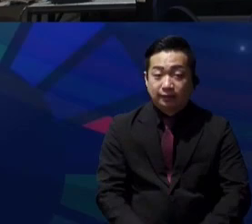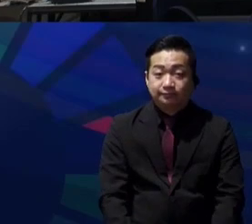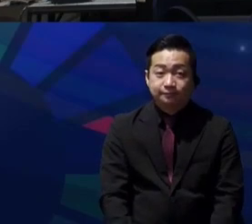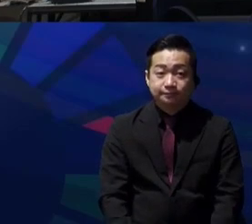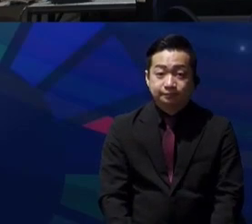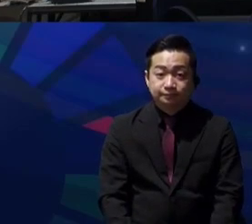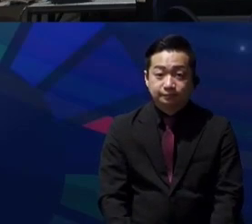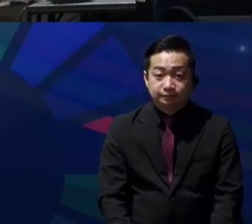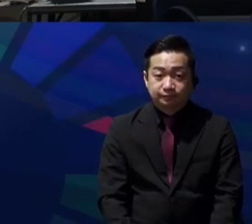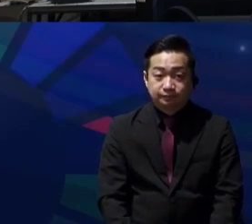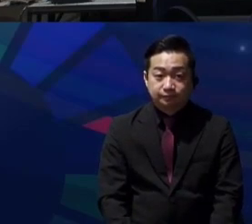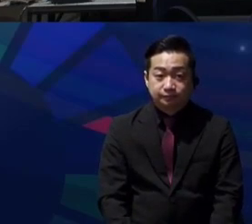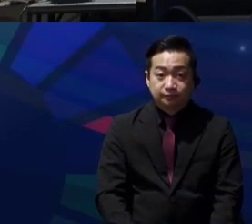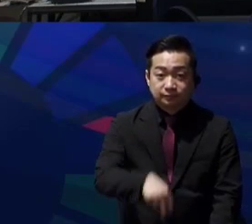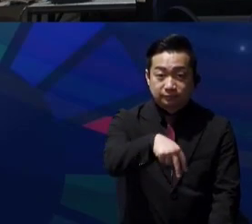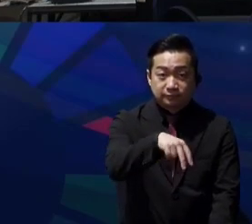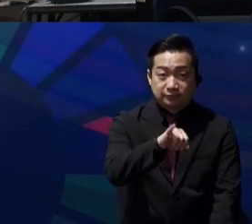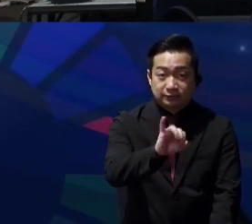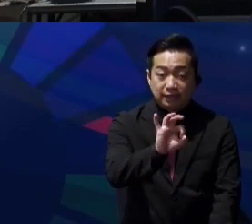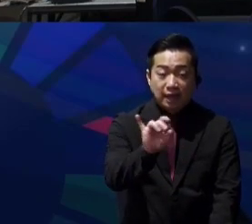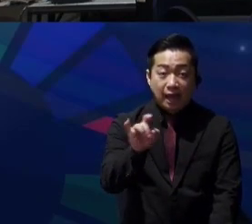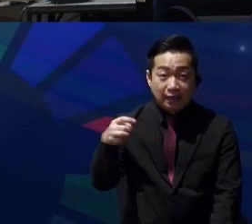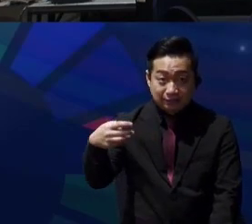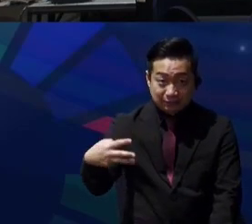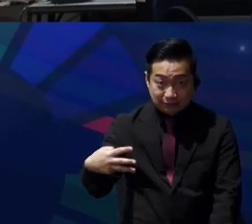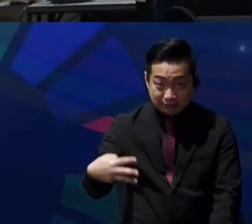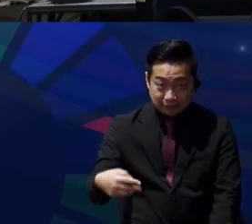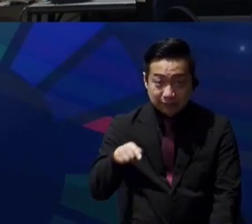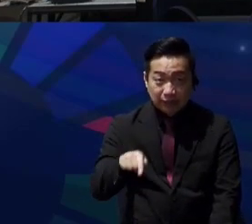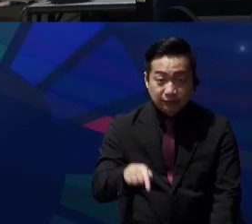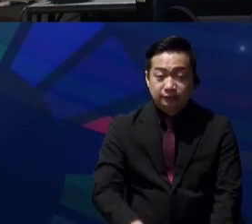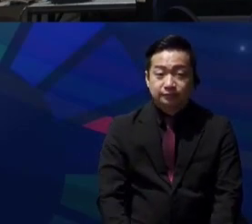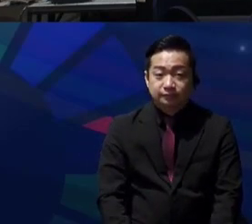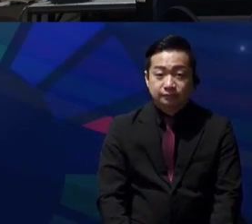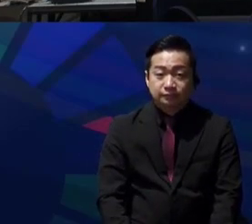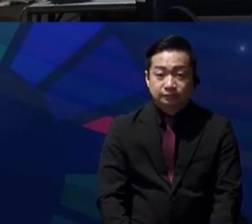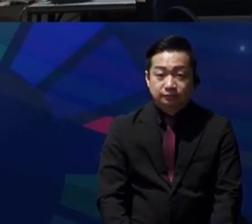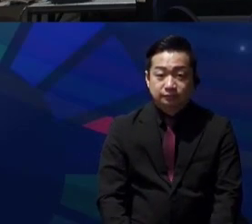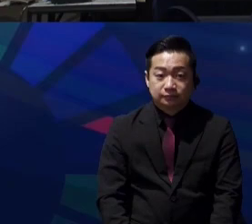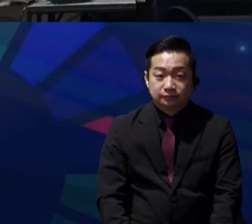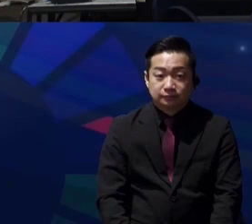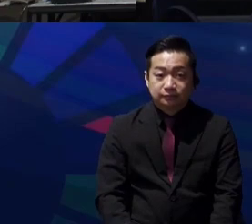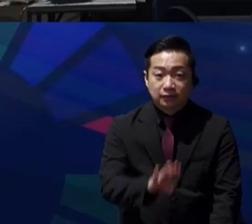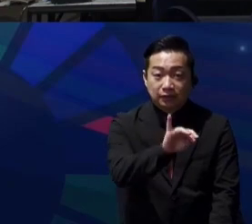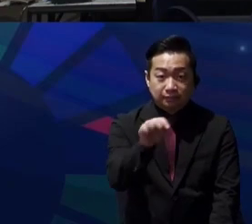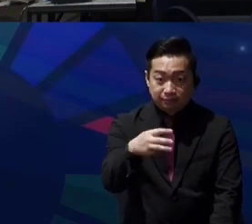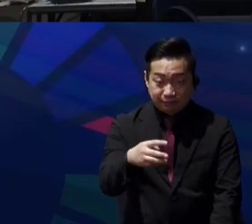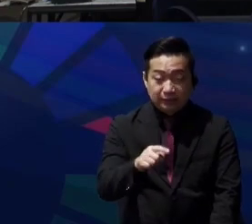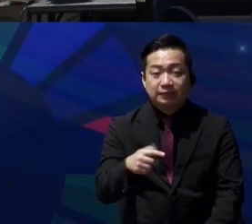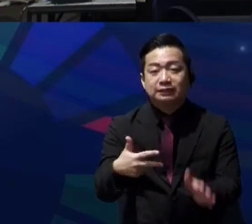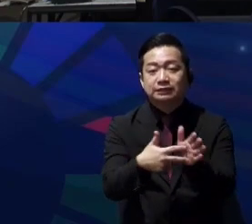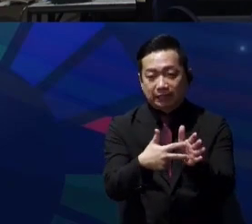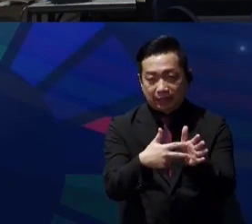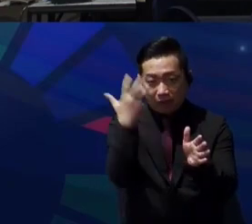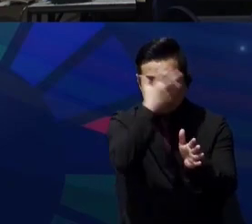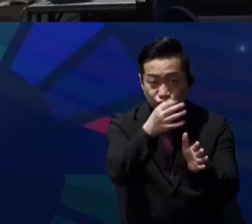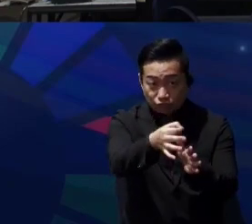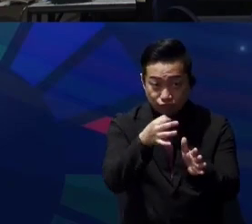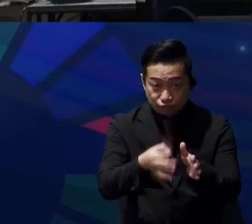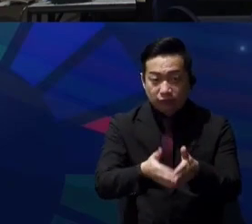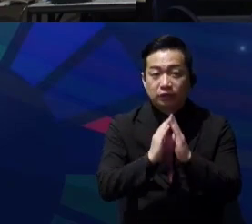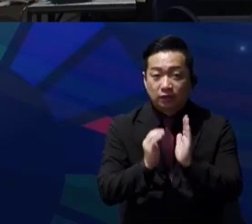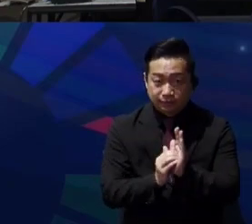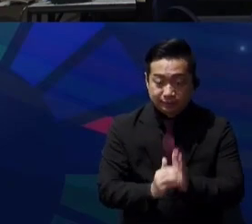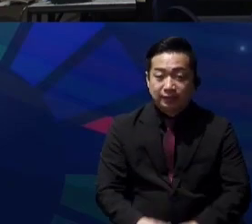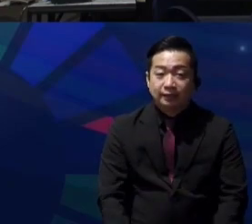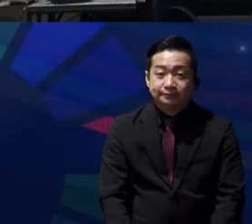the core grant of Bill and Melinda Gates Foundation, and leading the epidemiologic estimates